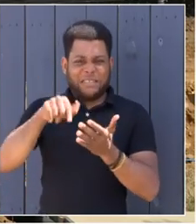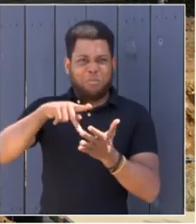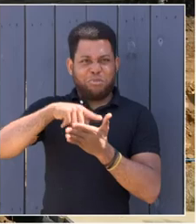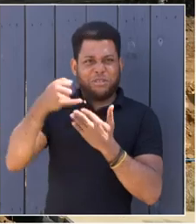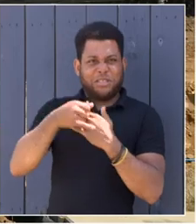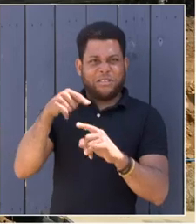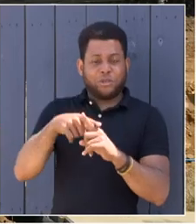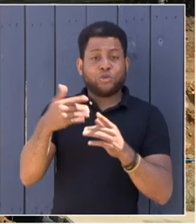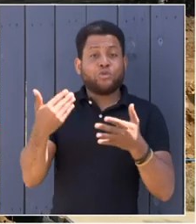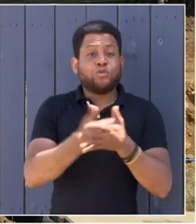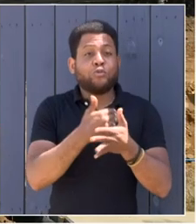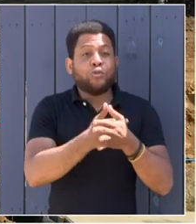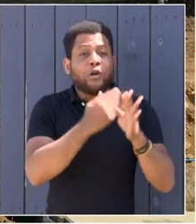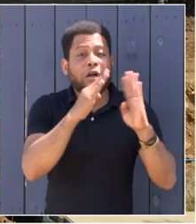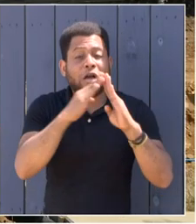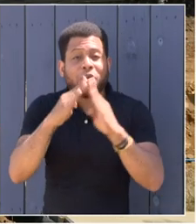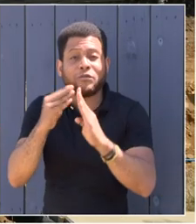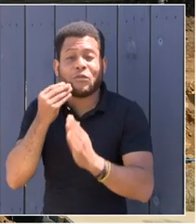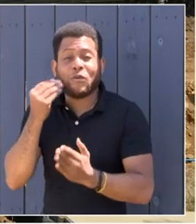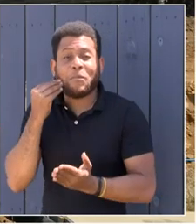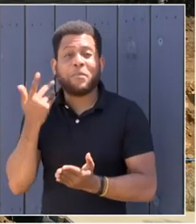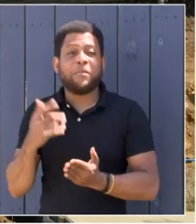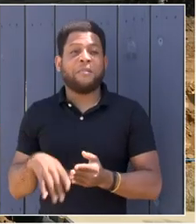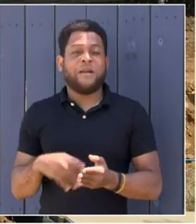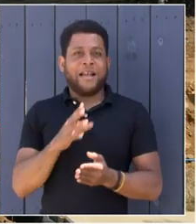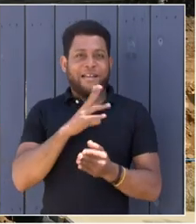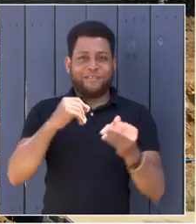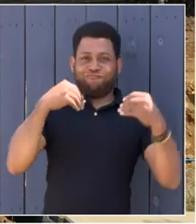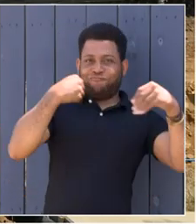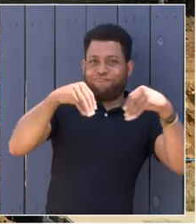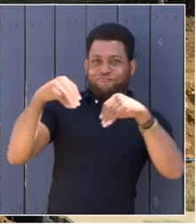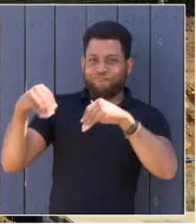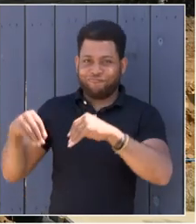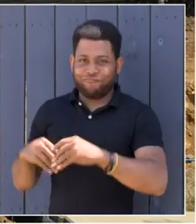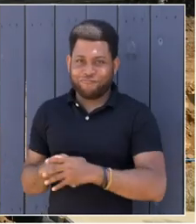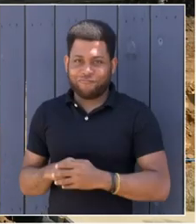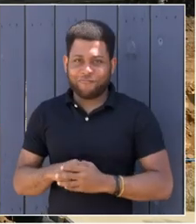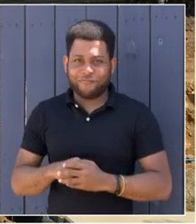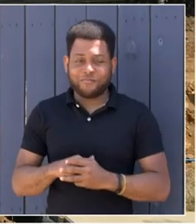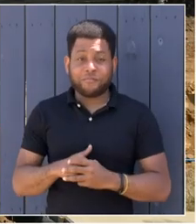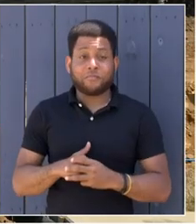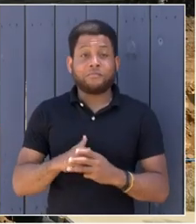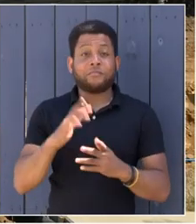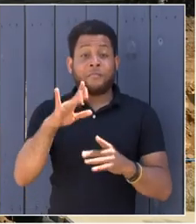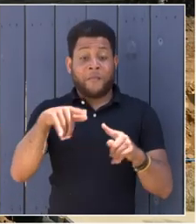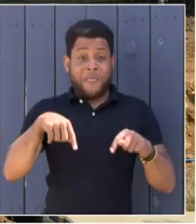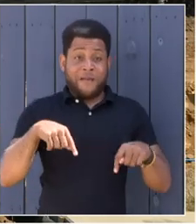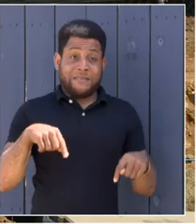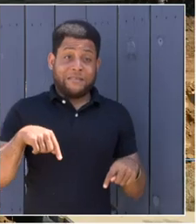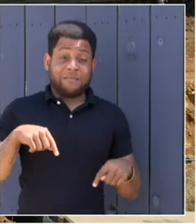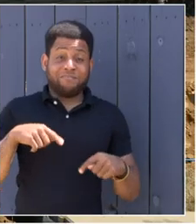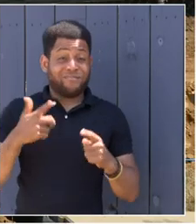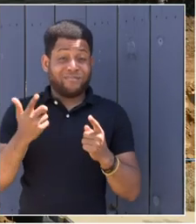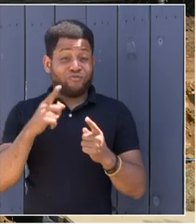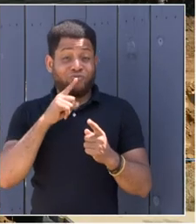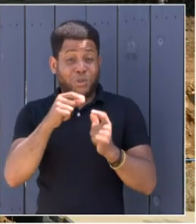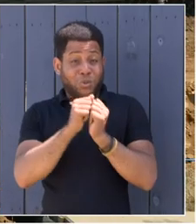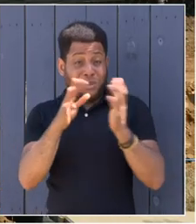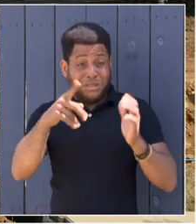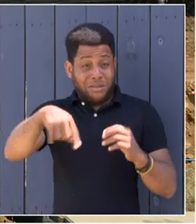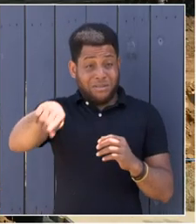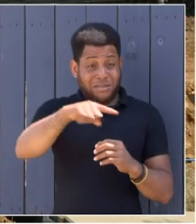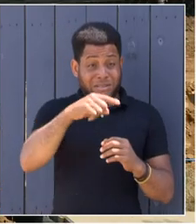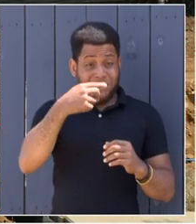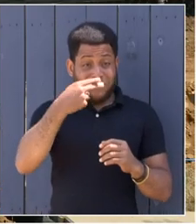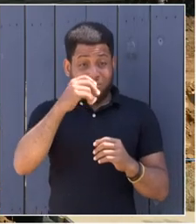building, and 10,000 square feet of more retail. None of this would have been possible without the Hillcrest residents. More than 30 years ago, they had a vision